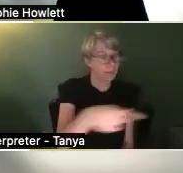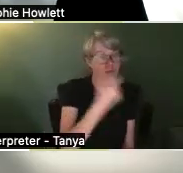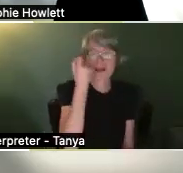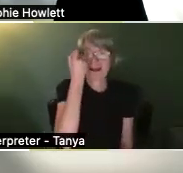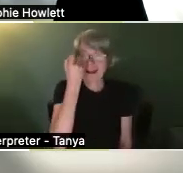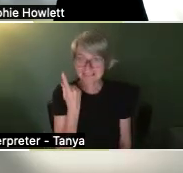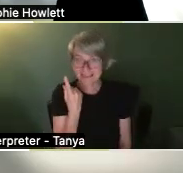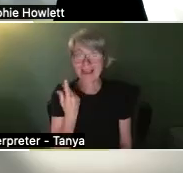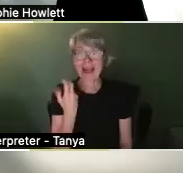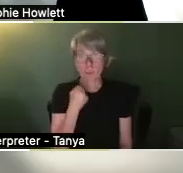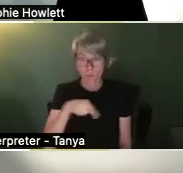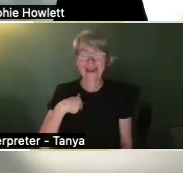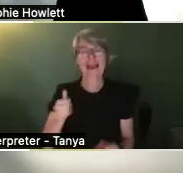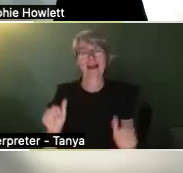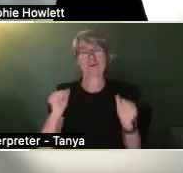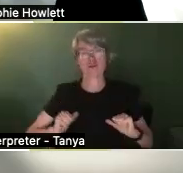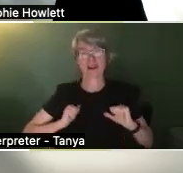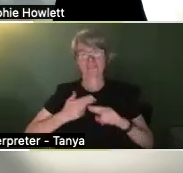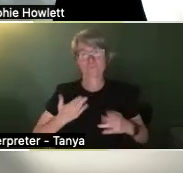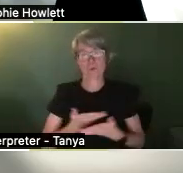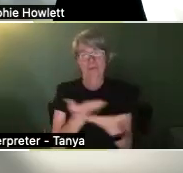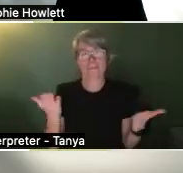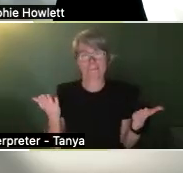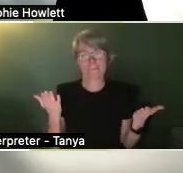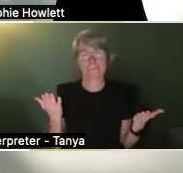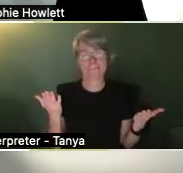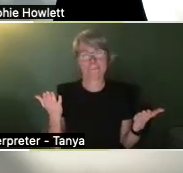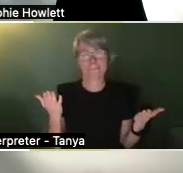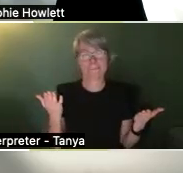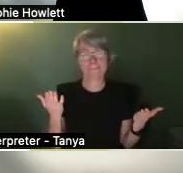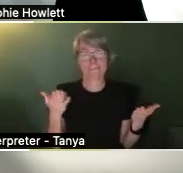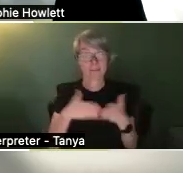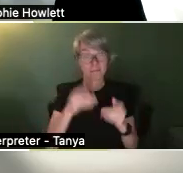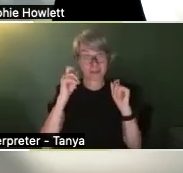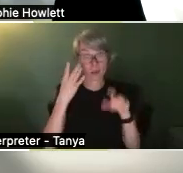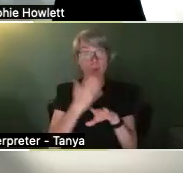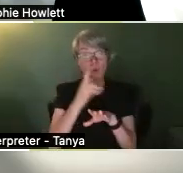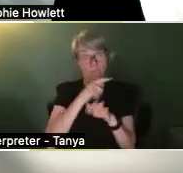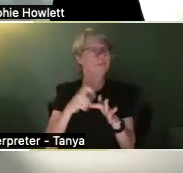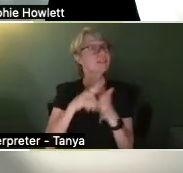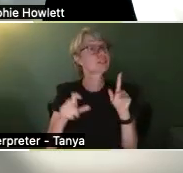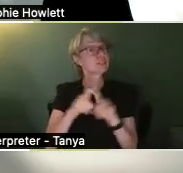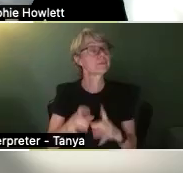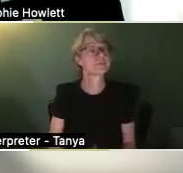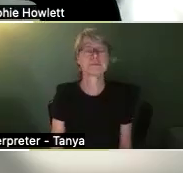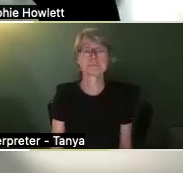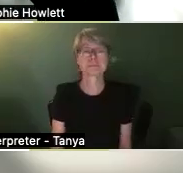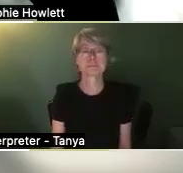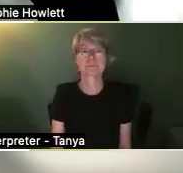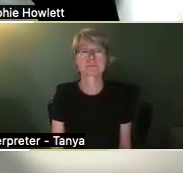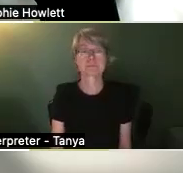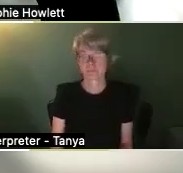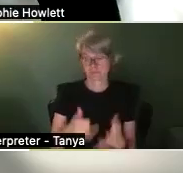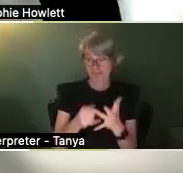about our training and about working with people with intellectual disability. Yeah, that's